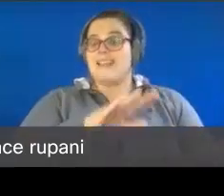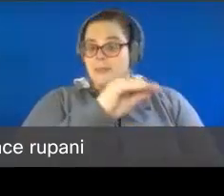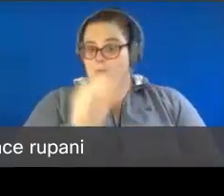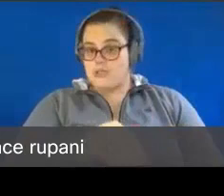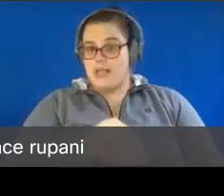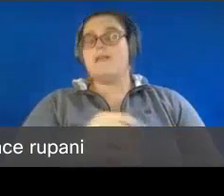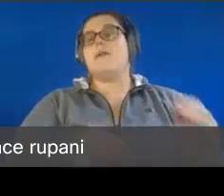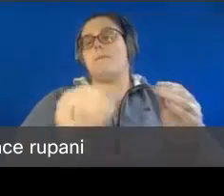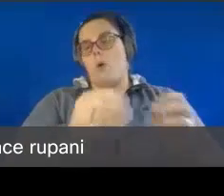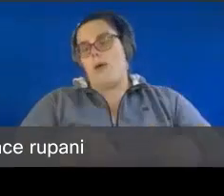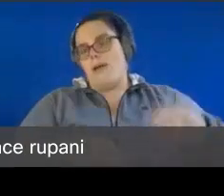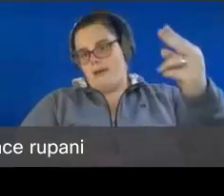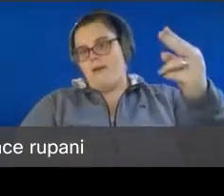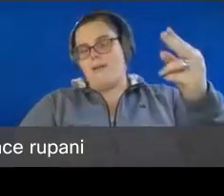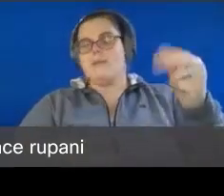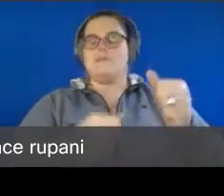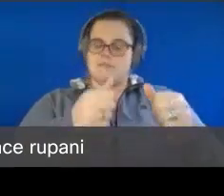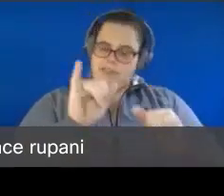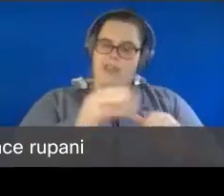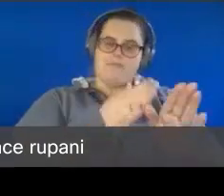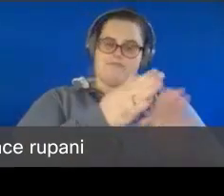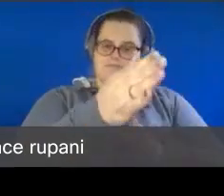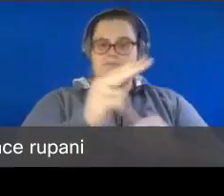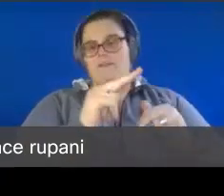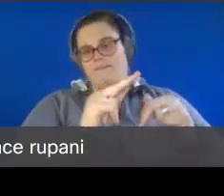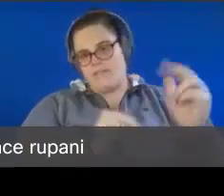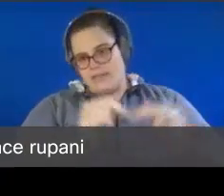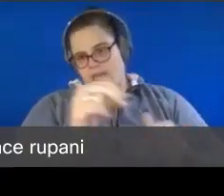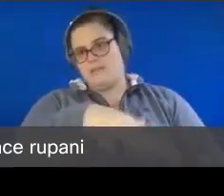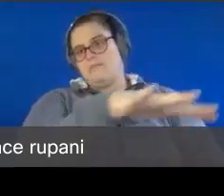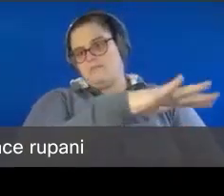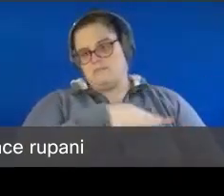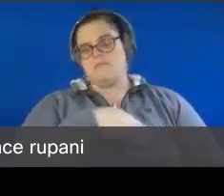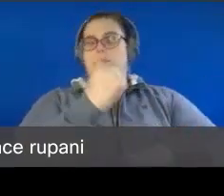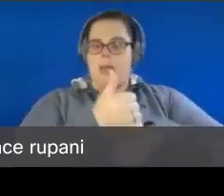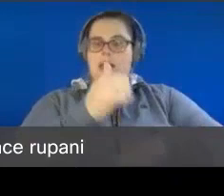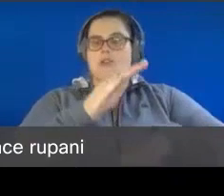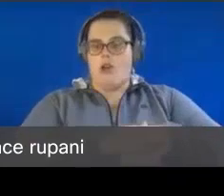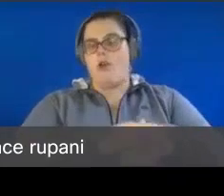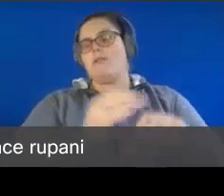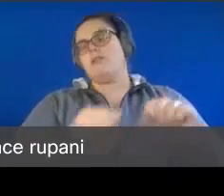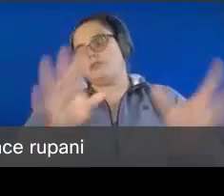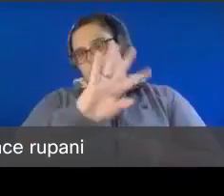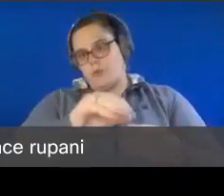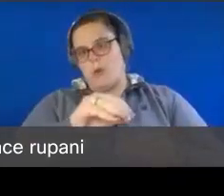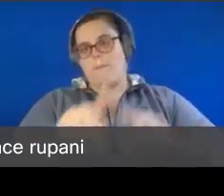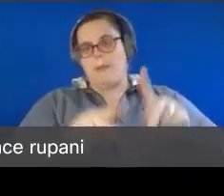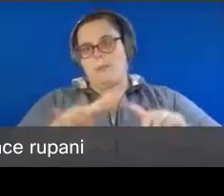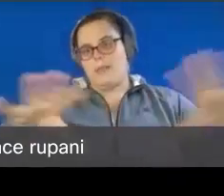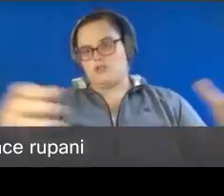those and within those facilities as well, based on the total population as segregated by those settings.